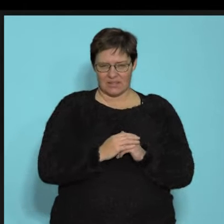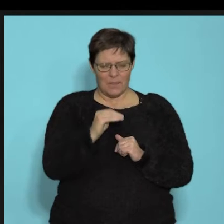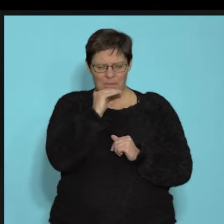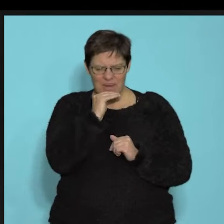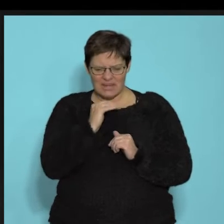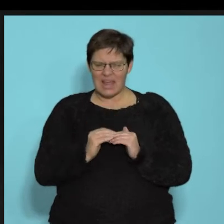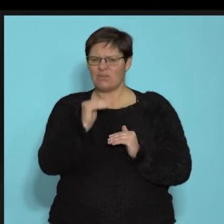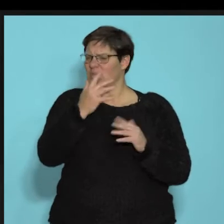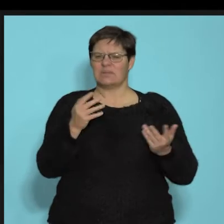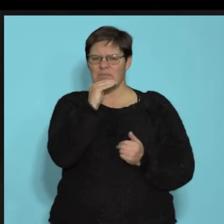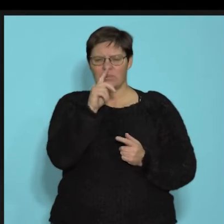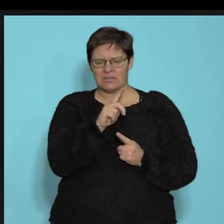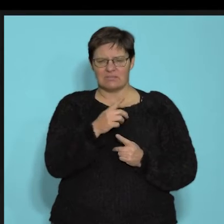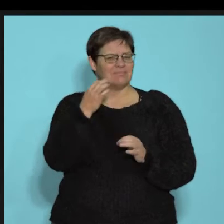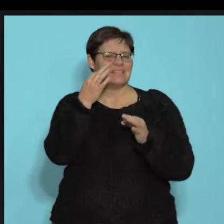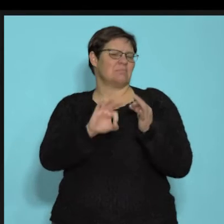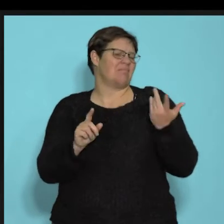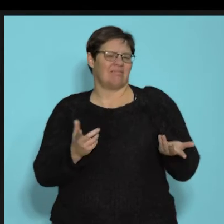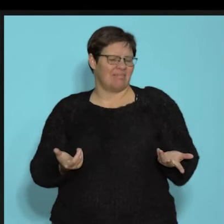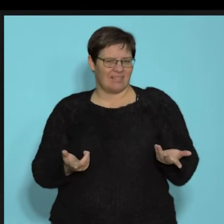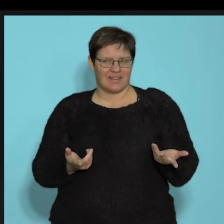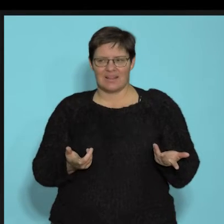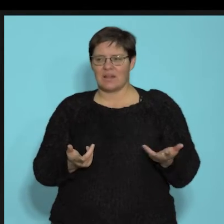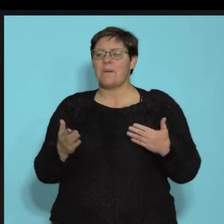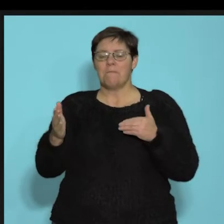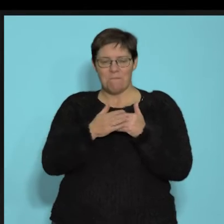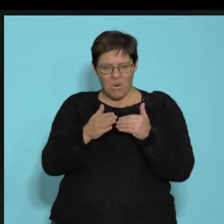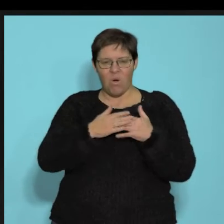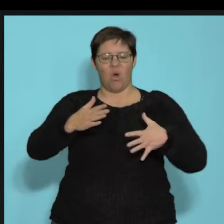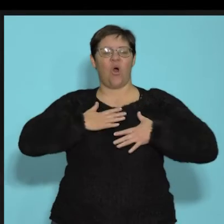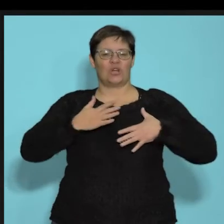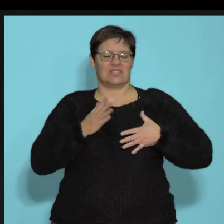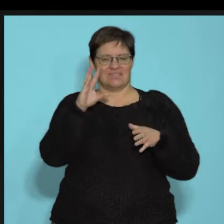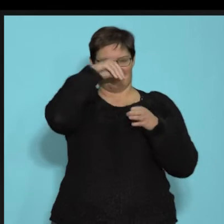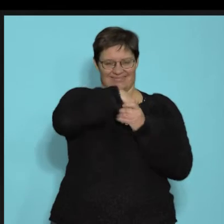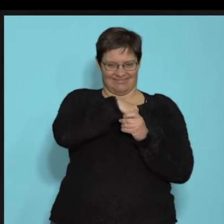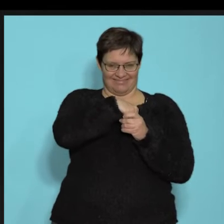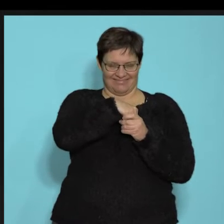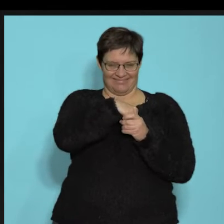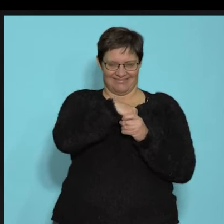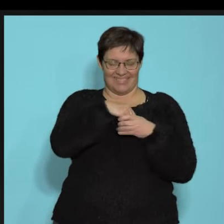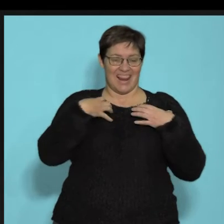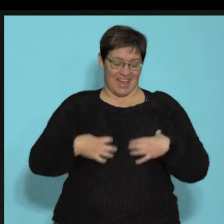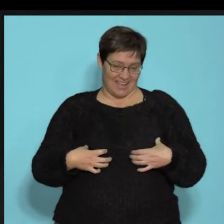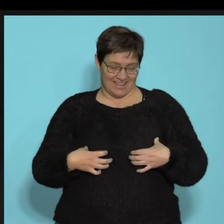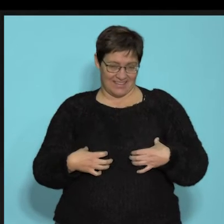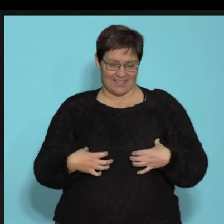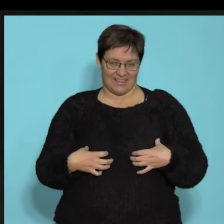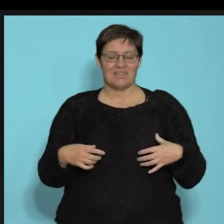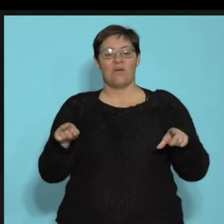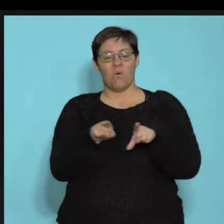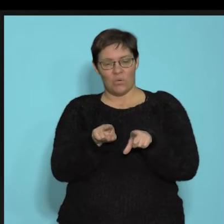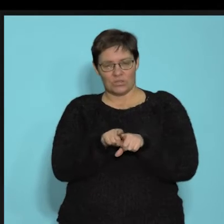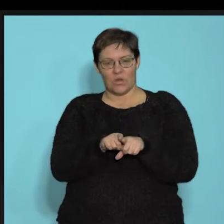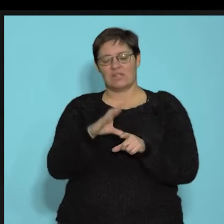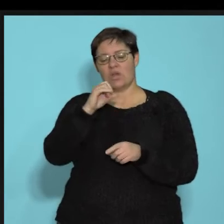by increased surface area? Guys, very simply means I can get more oxygen into my lungs, and I